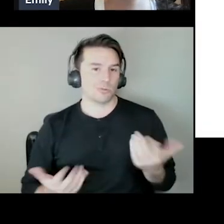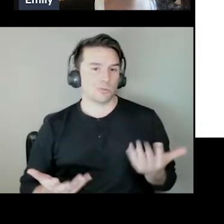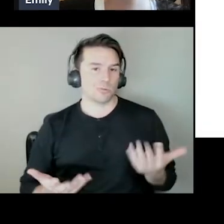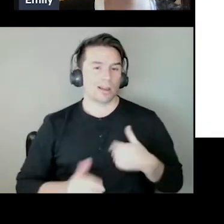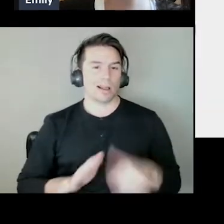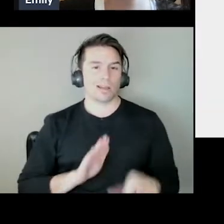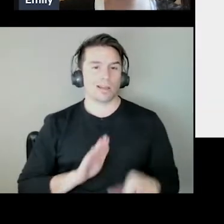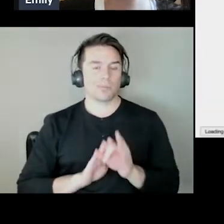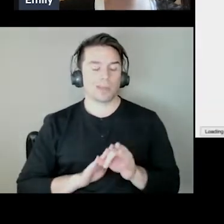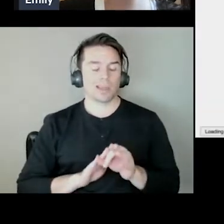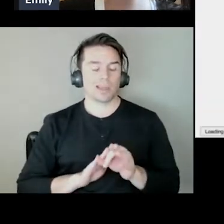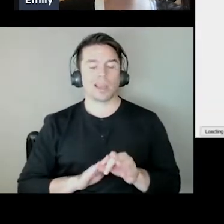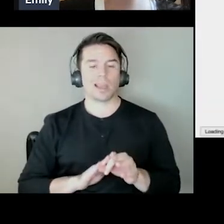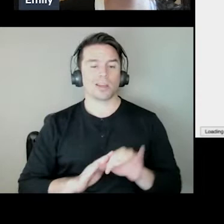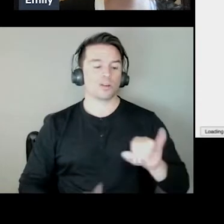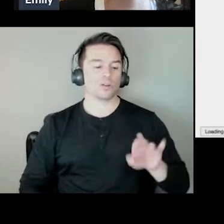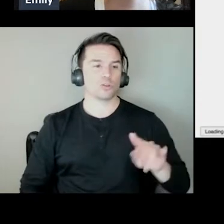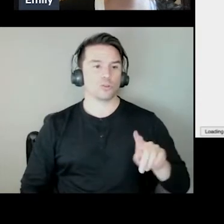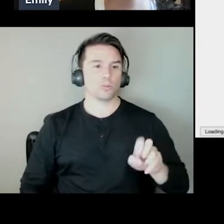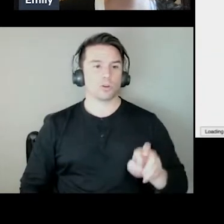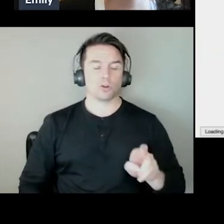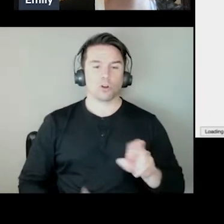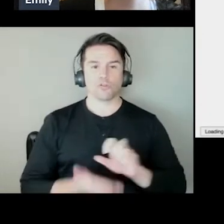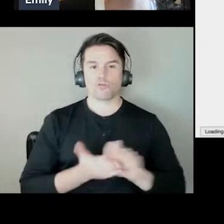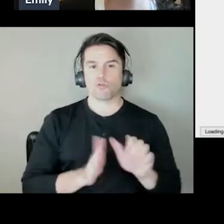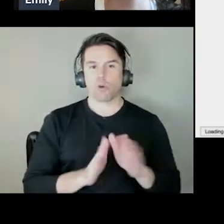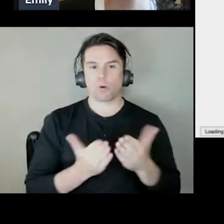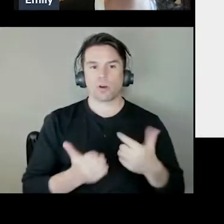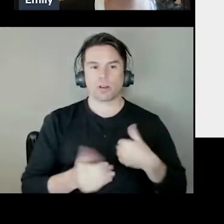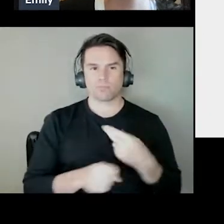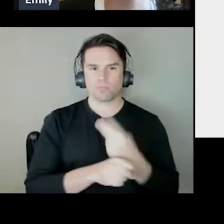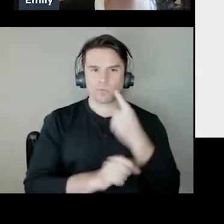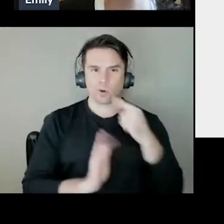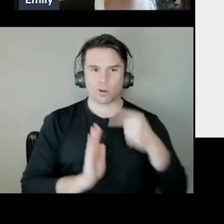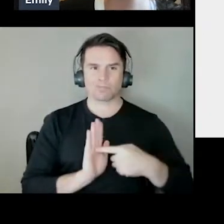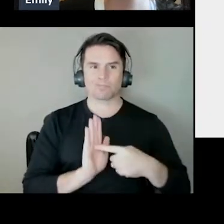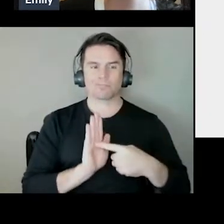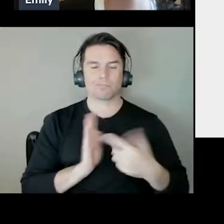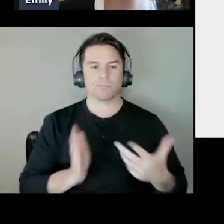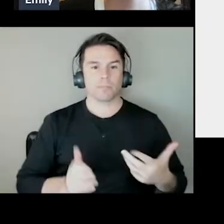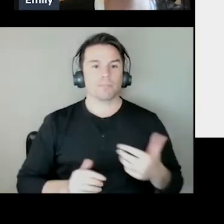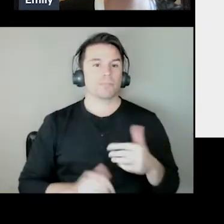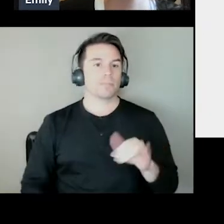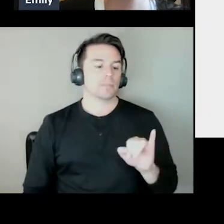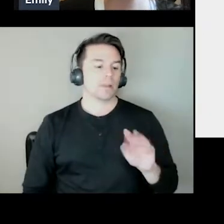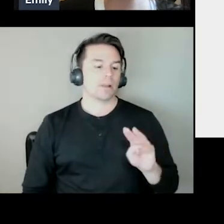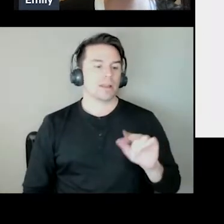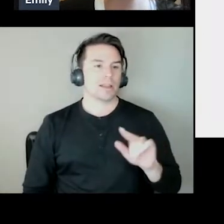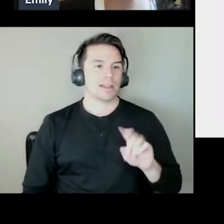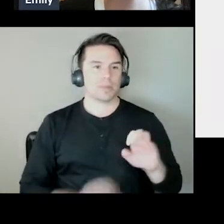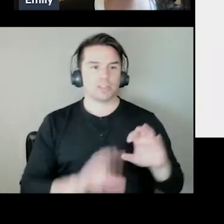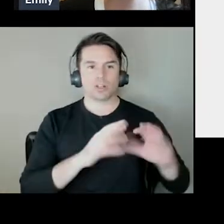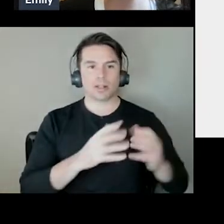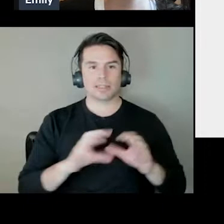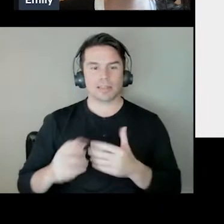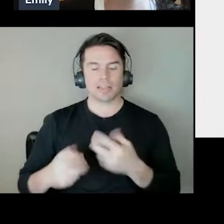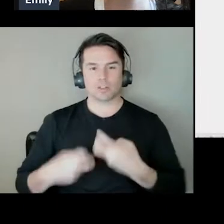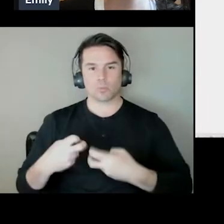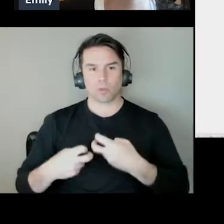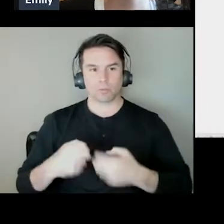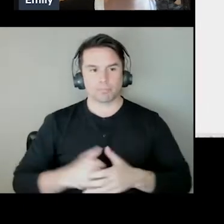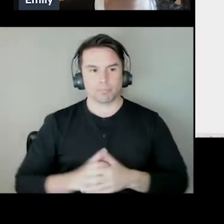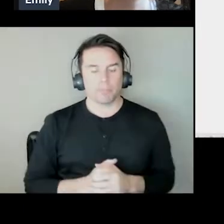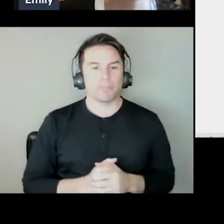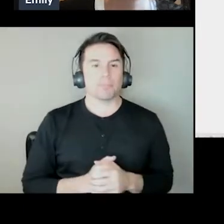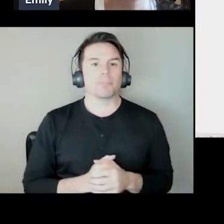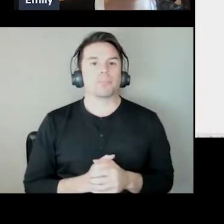notebook, which I'm using this for this demo is basically the image classification problem on Cypher10 dataset. And